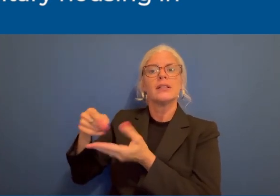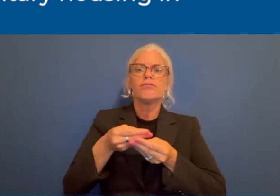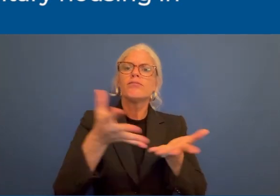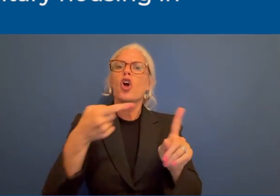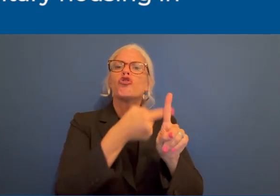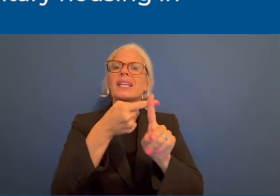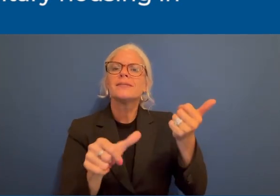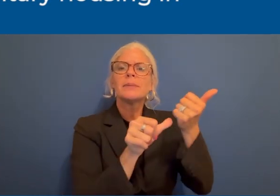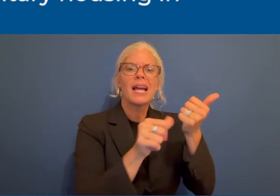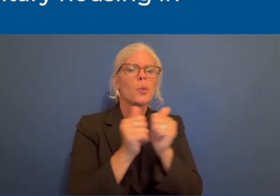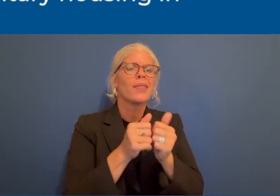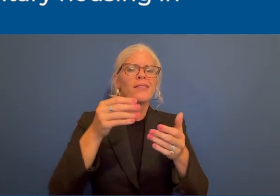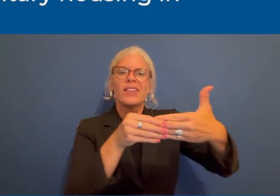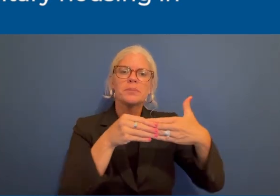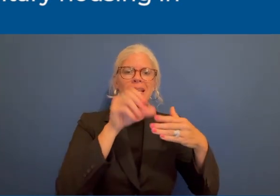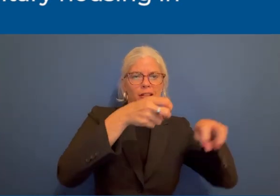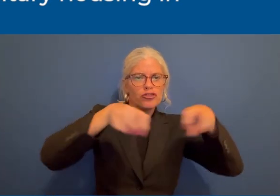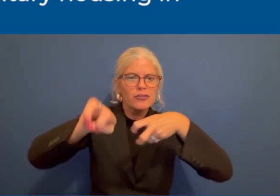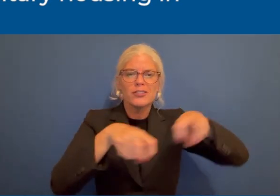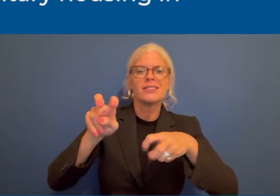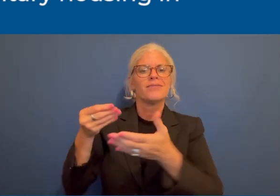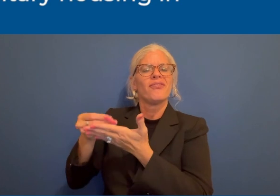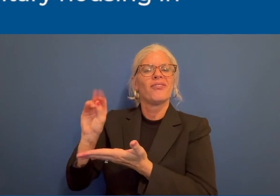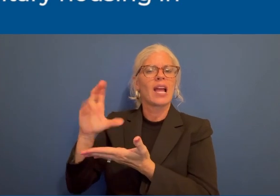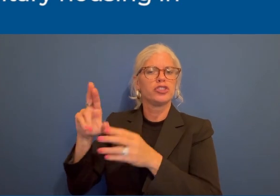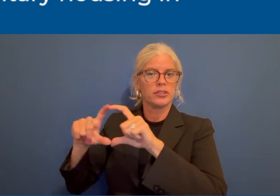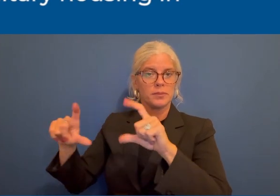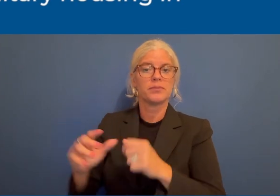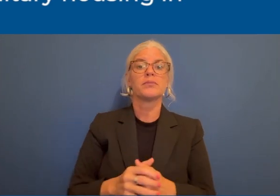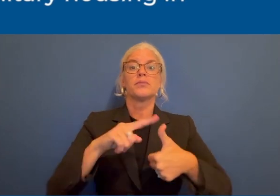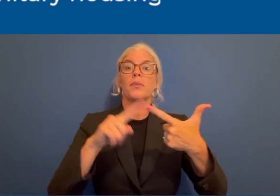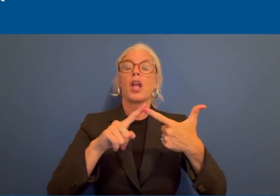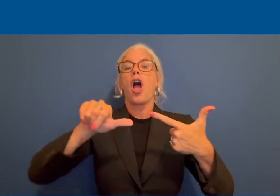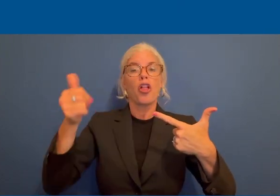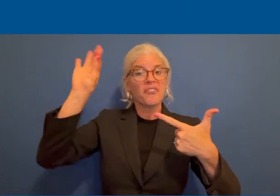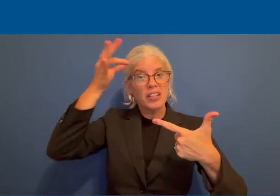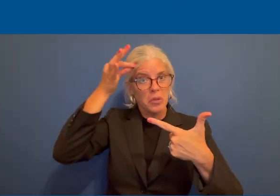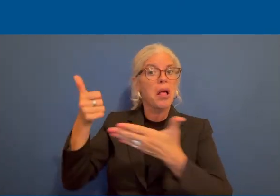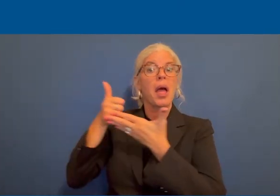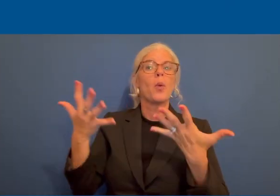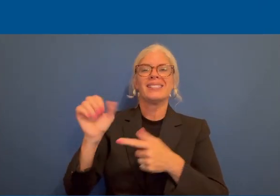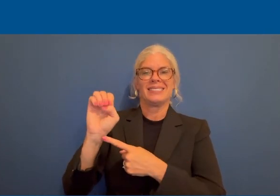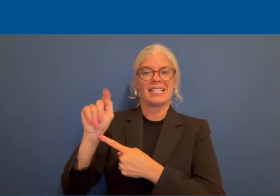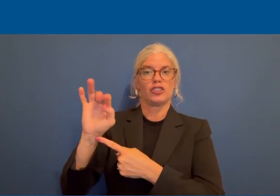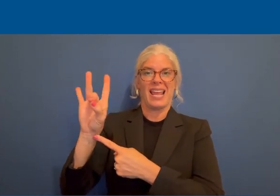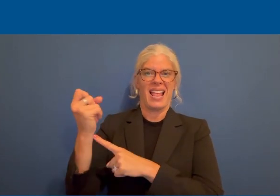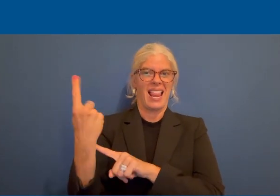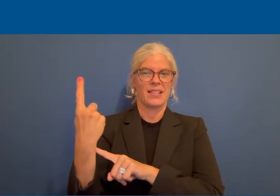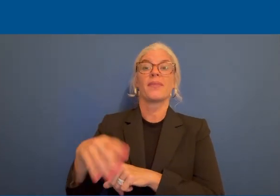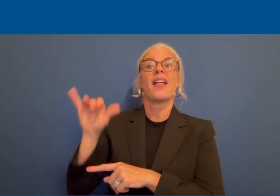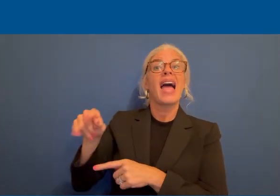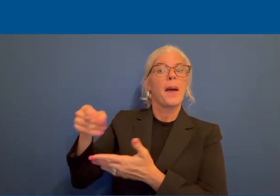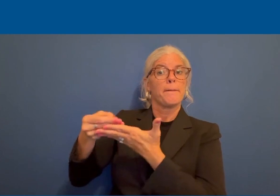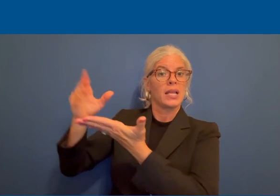federal funding providing rent subsidies with the flexibility to transfer these vouchers. Another federal initiative is Section